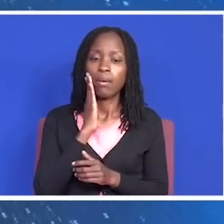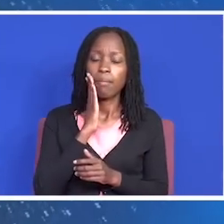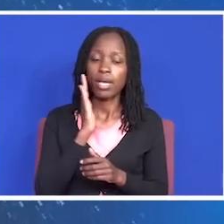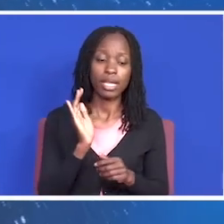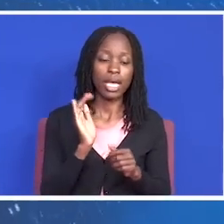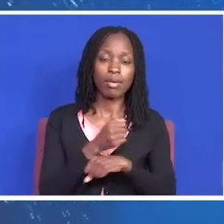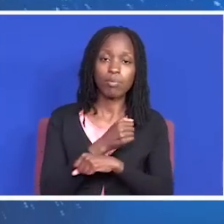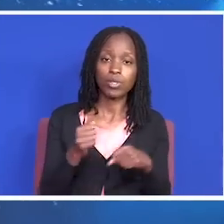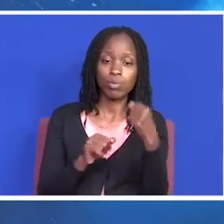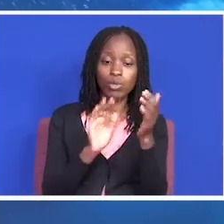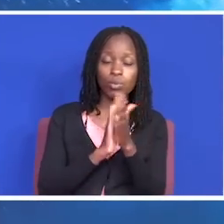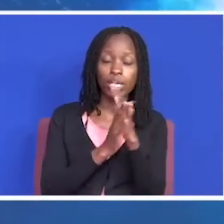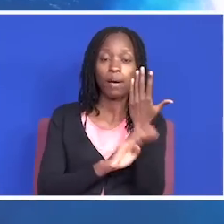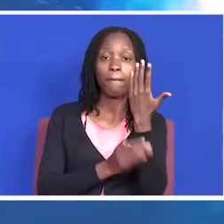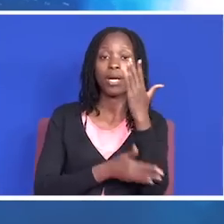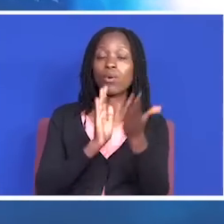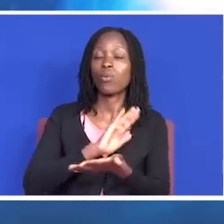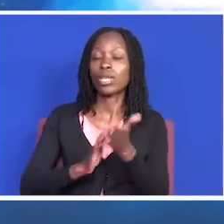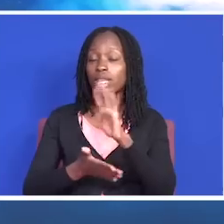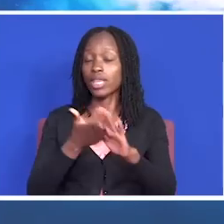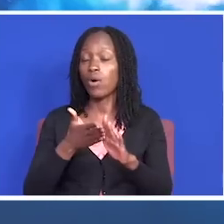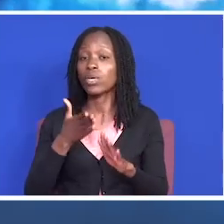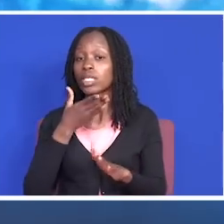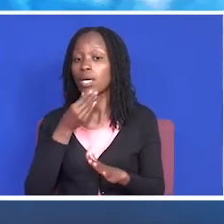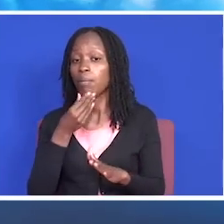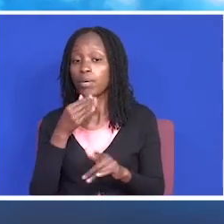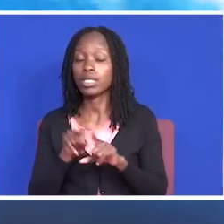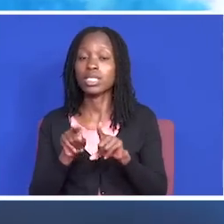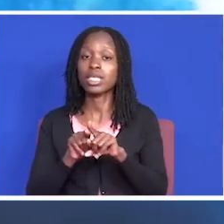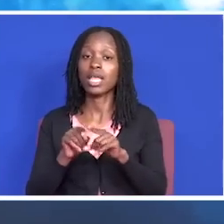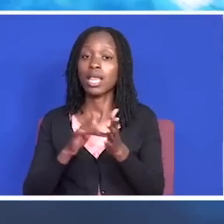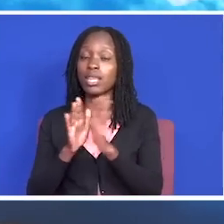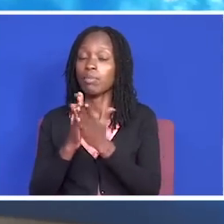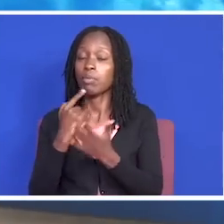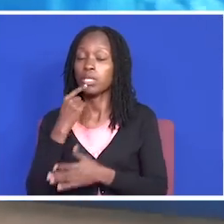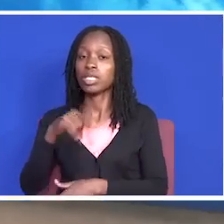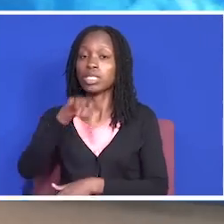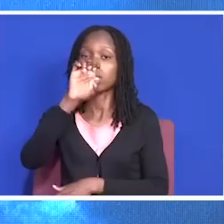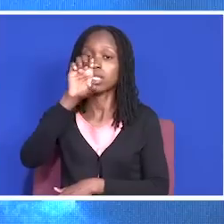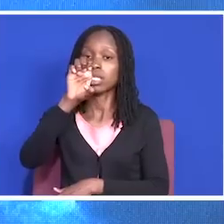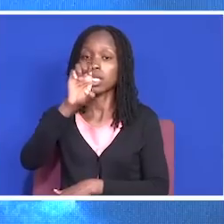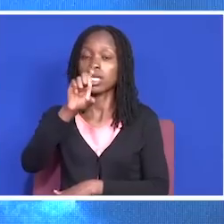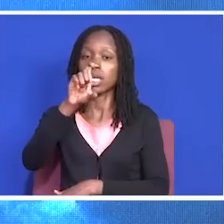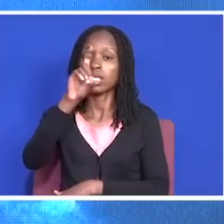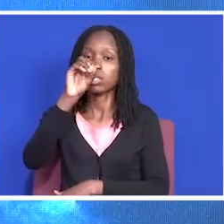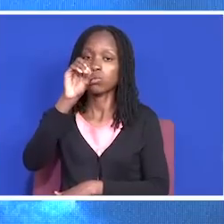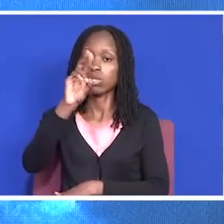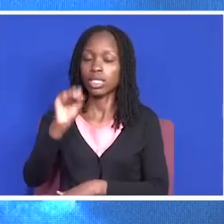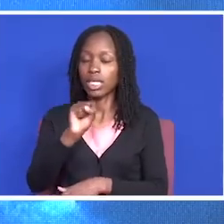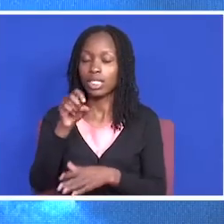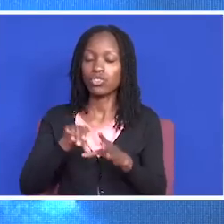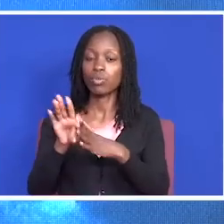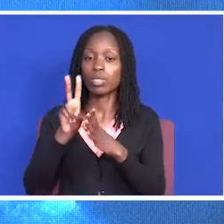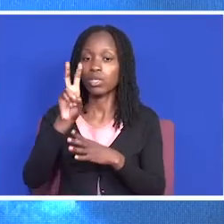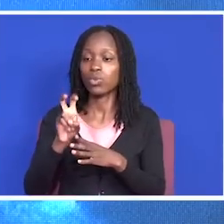baby without a father. And then the word of God is saying in Exodus chapter 20, honor your father